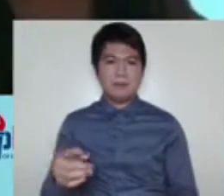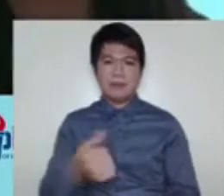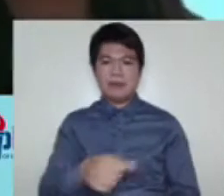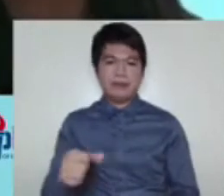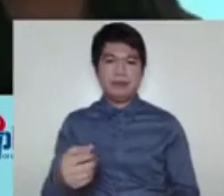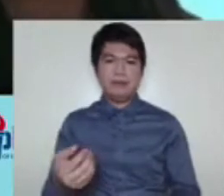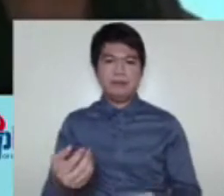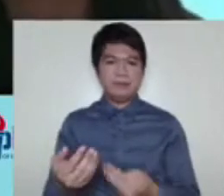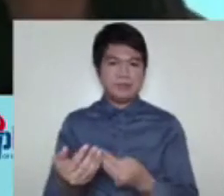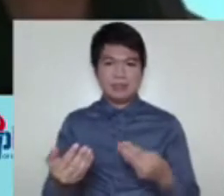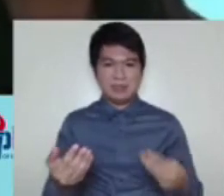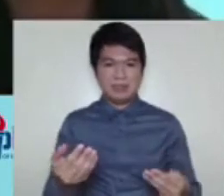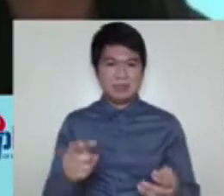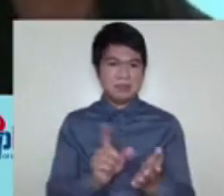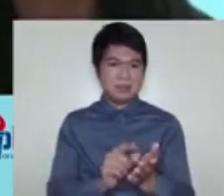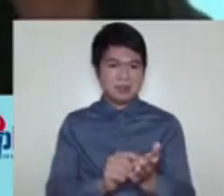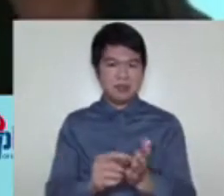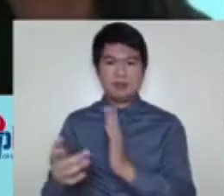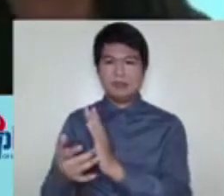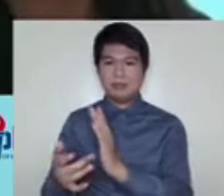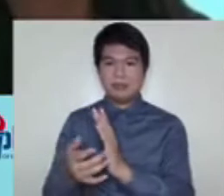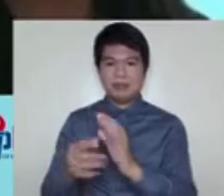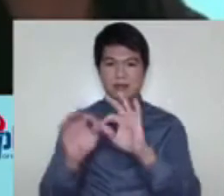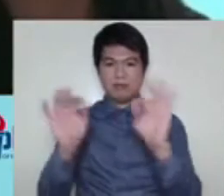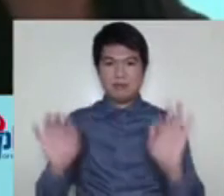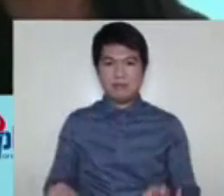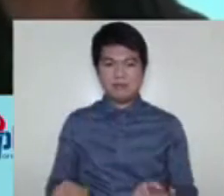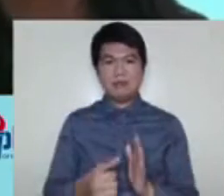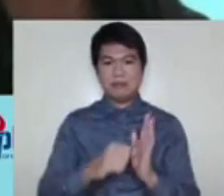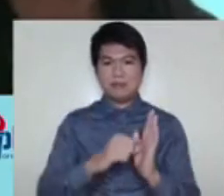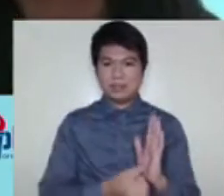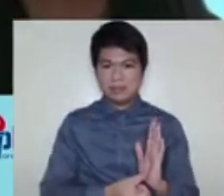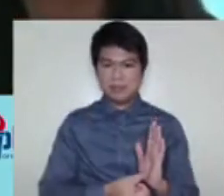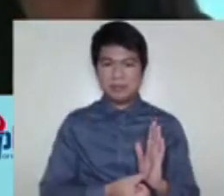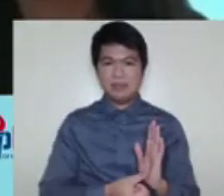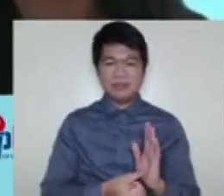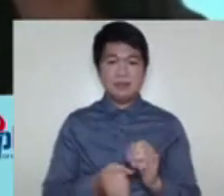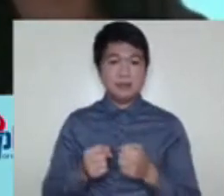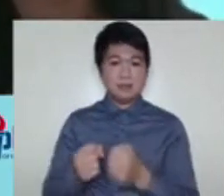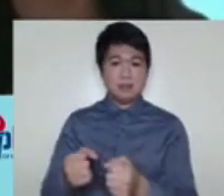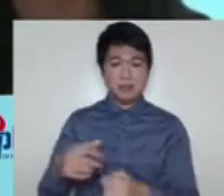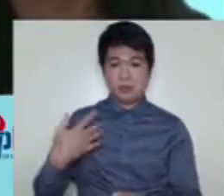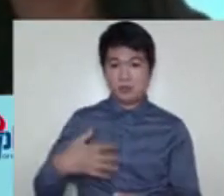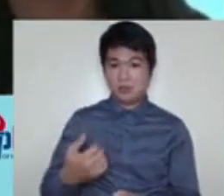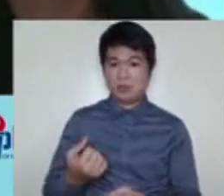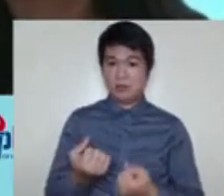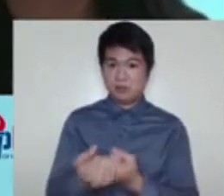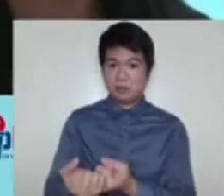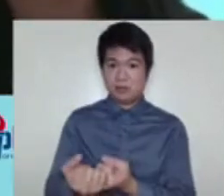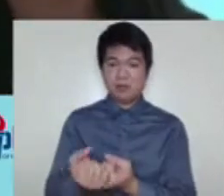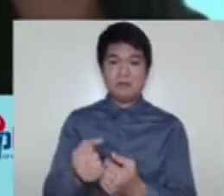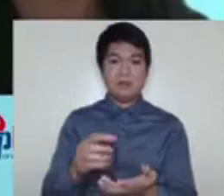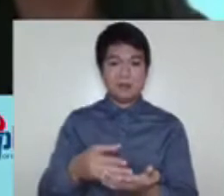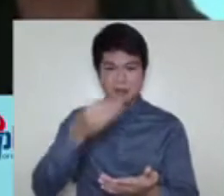format that highlights, this time around, the strategies that sustain supportive learning environments and that nurture